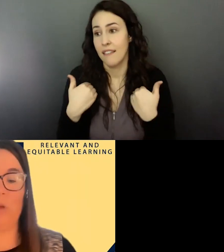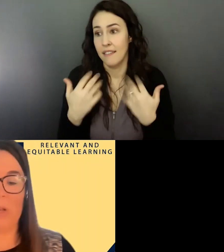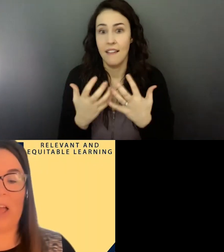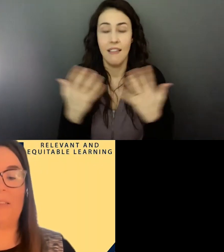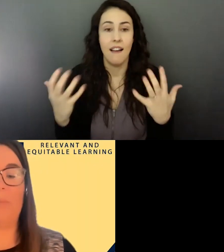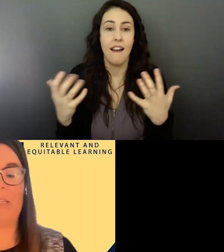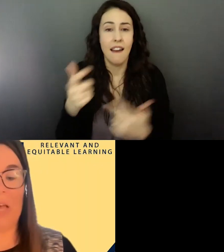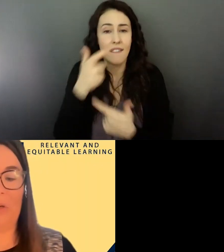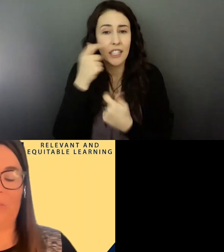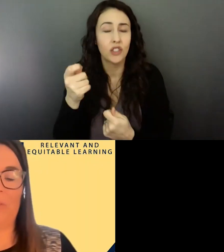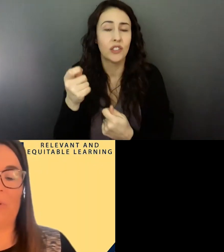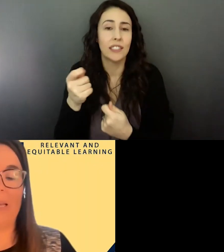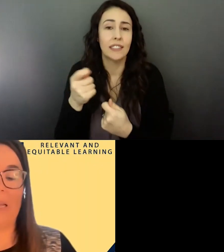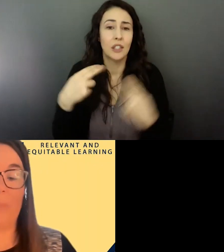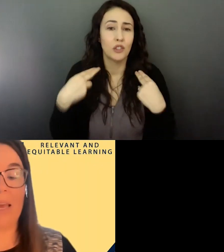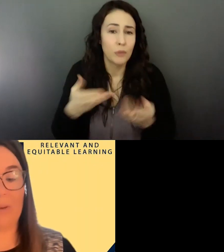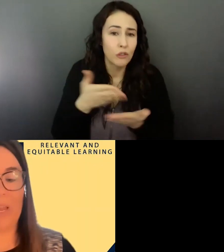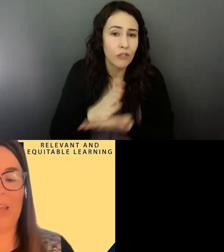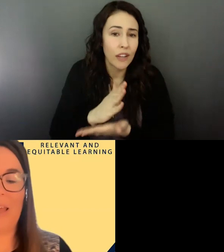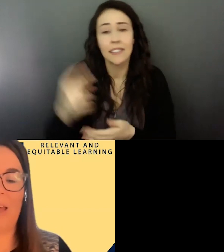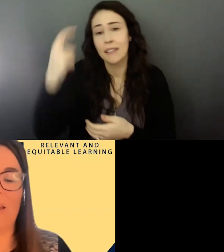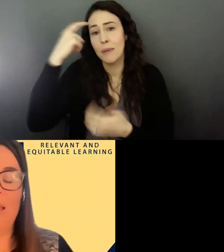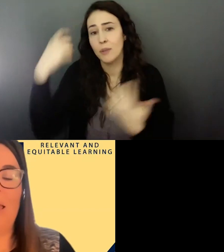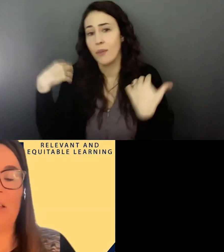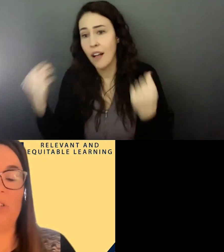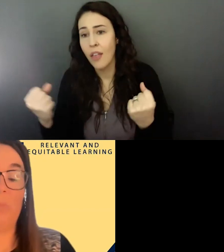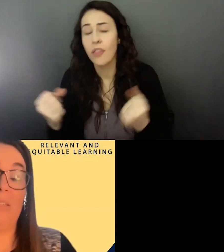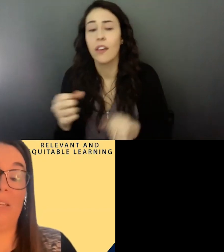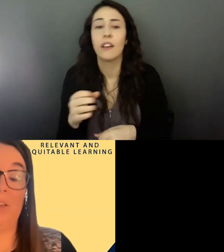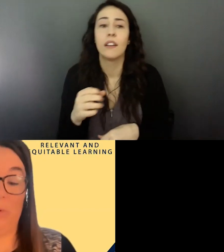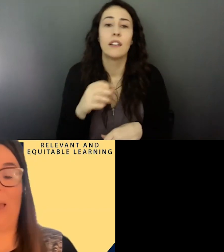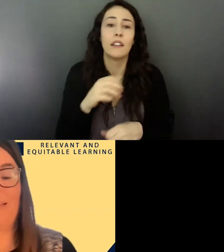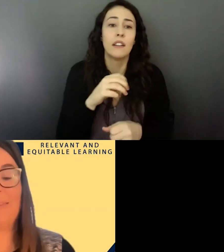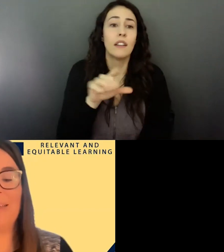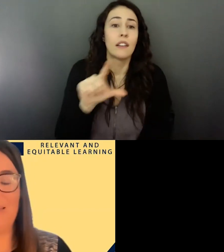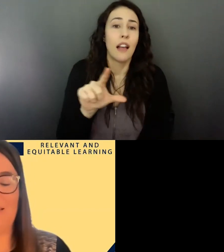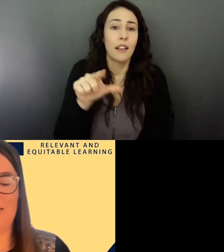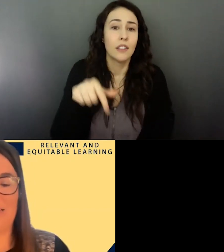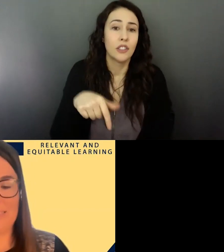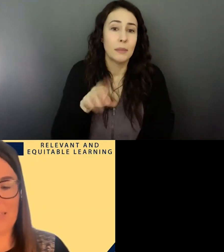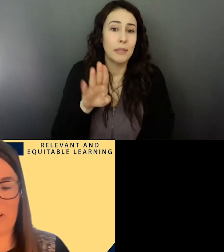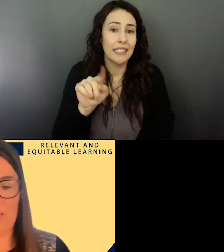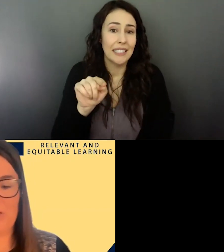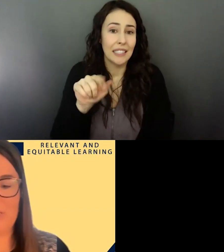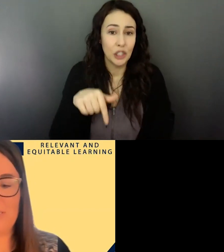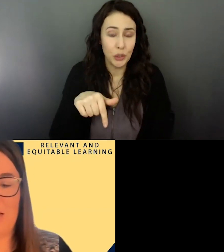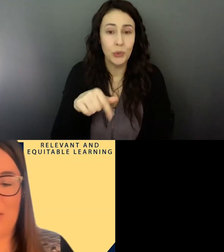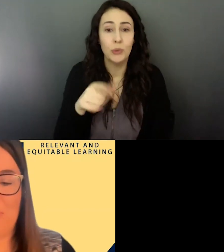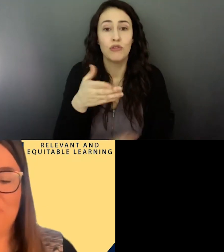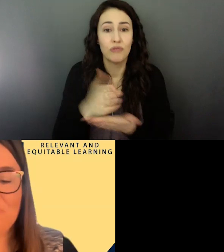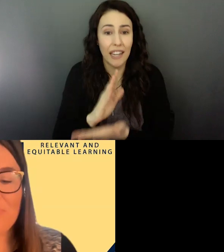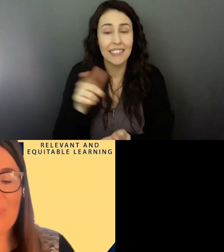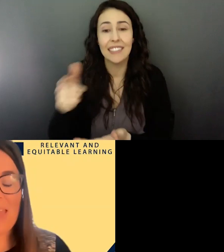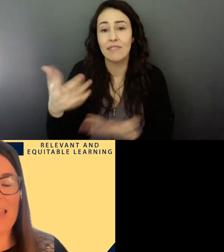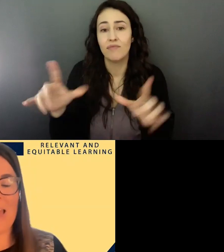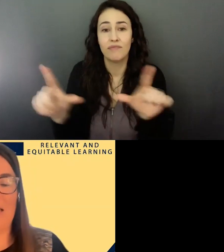interest in human rights, mental health, socioeconomic equity, and LGBTQ rights. He is a licensed psychologist,